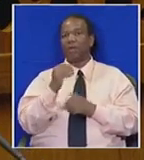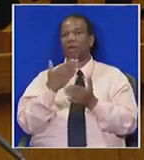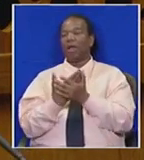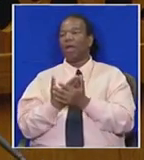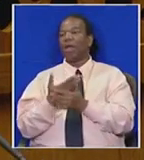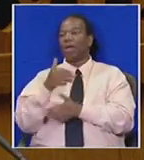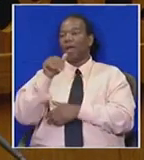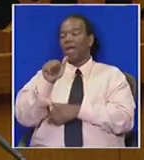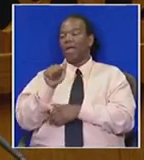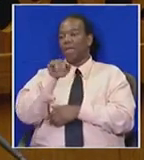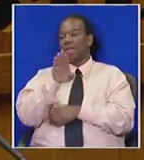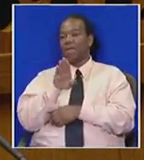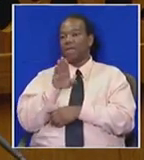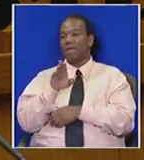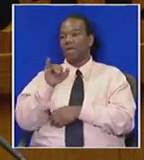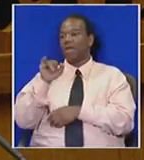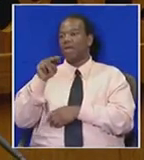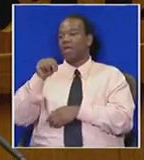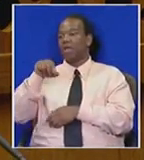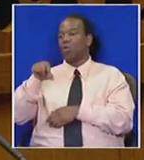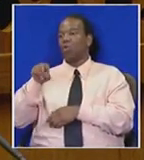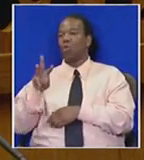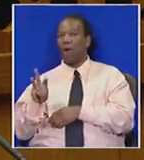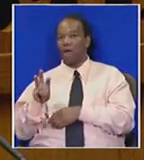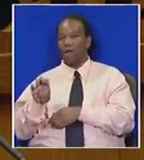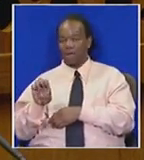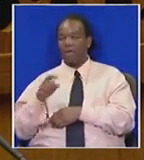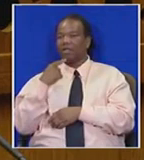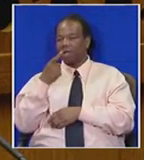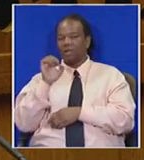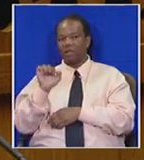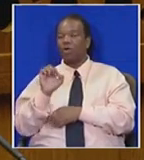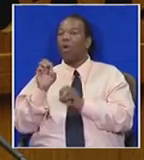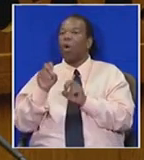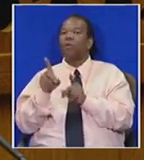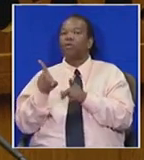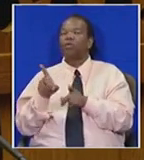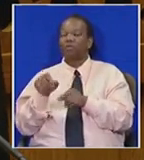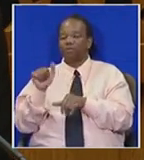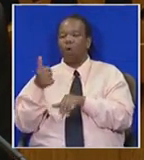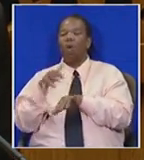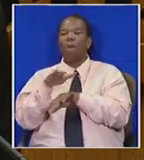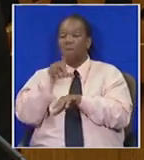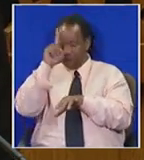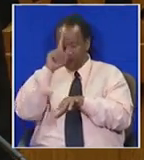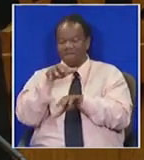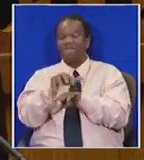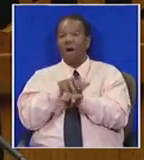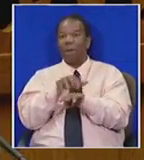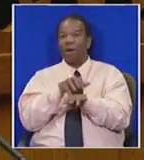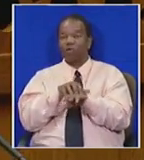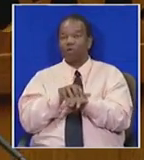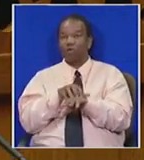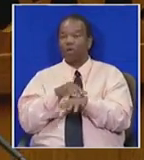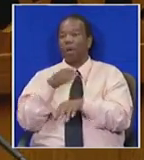another large investor, committed to speed up opportunities for black farmers in the company's barley